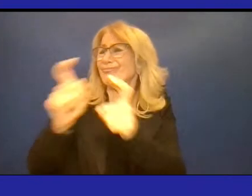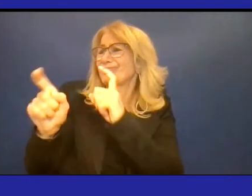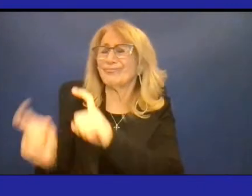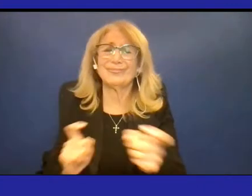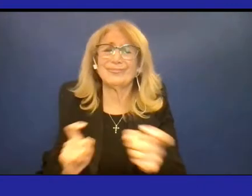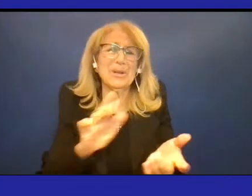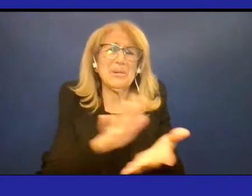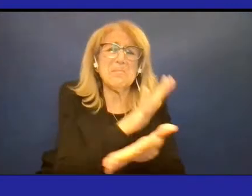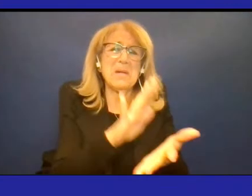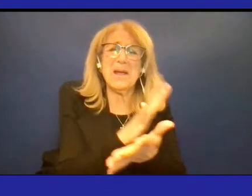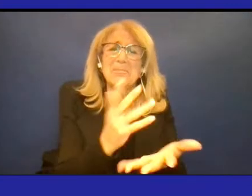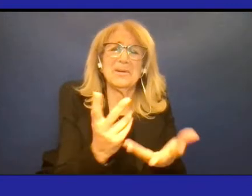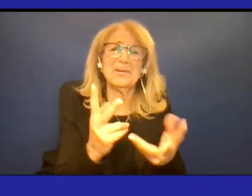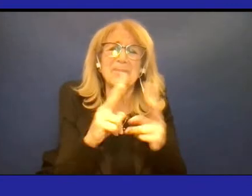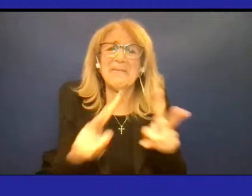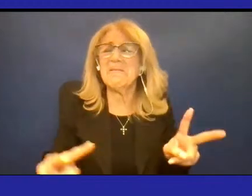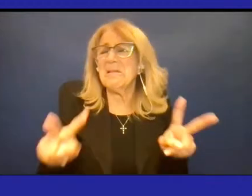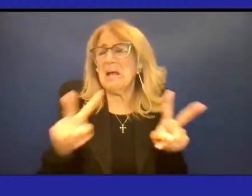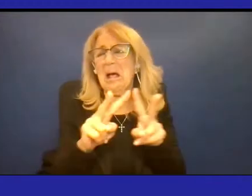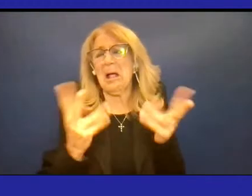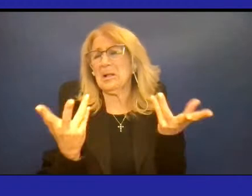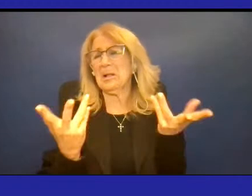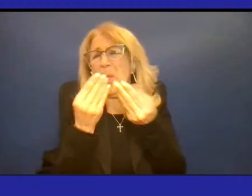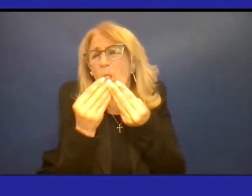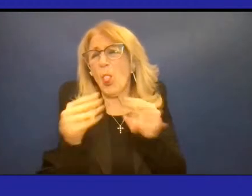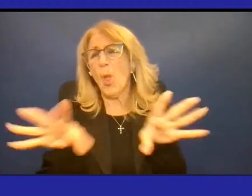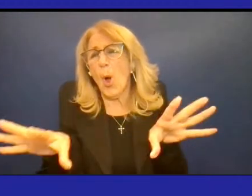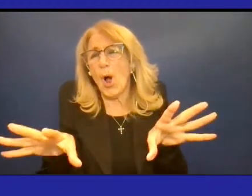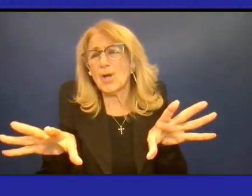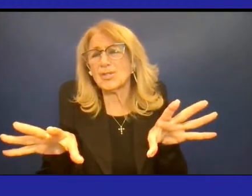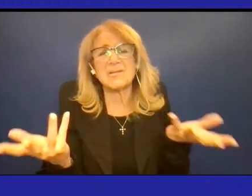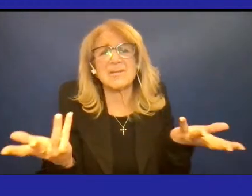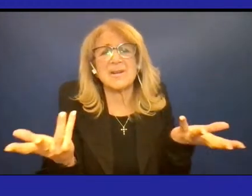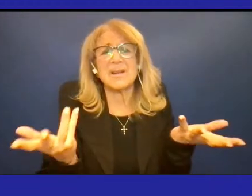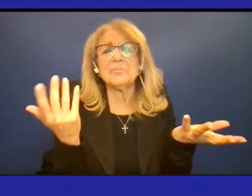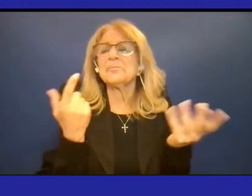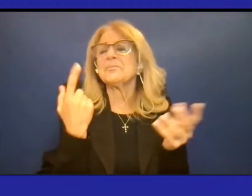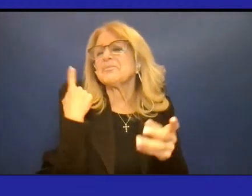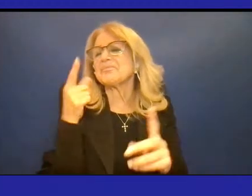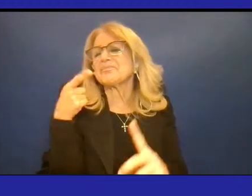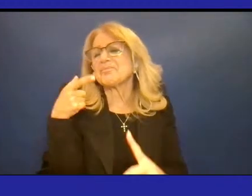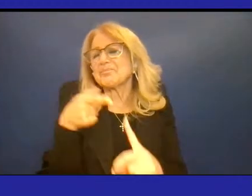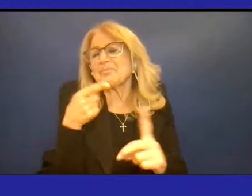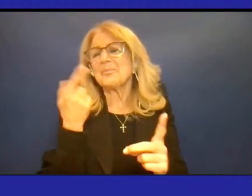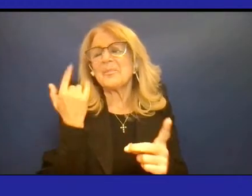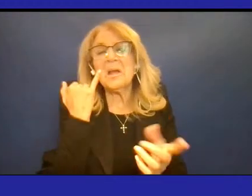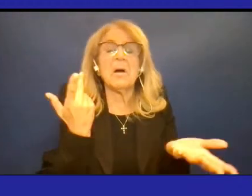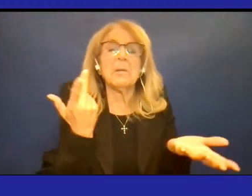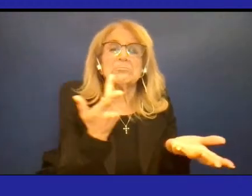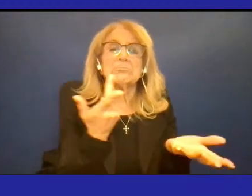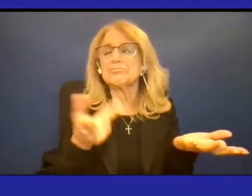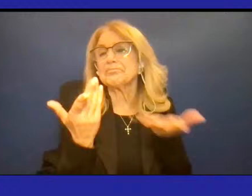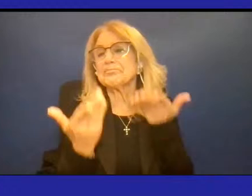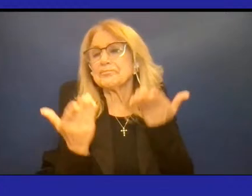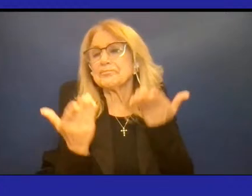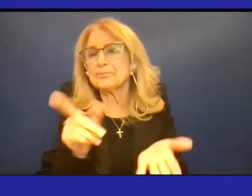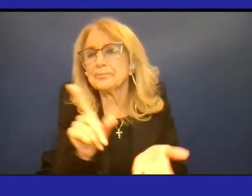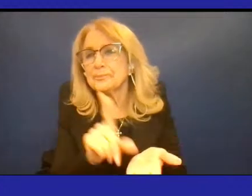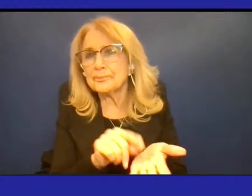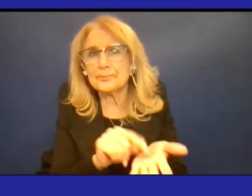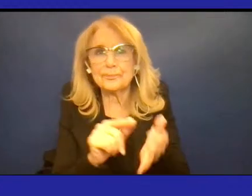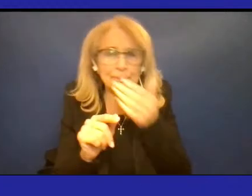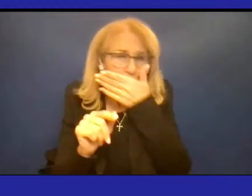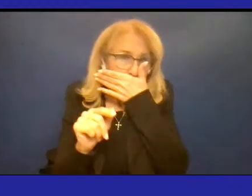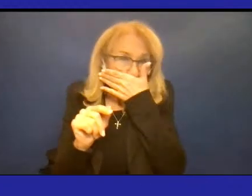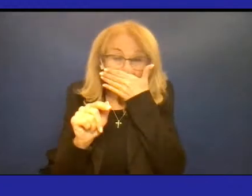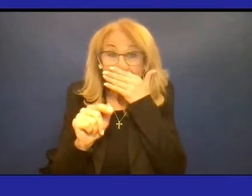know, just to point, you know, if you print, you know, and again, like, this Could be black